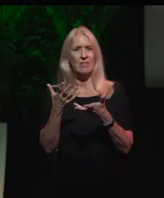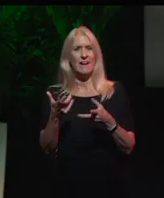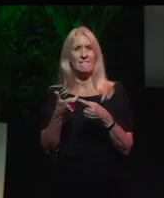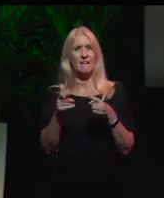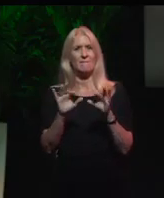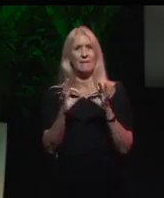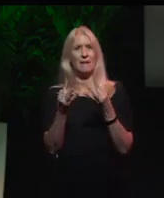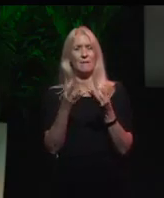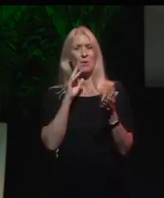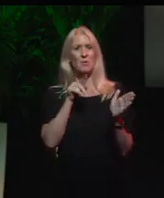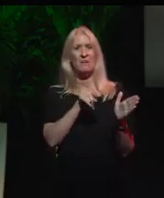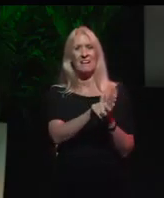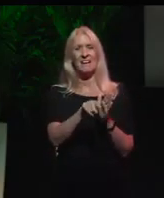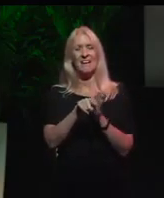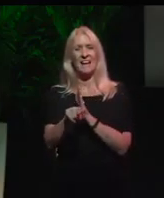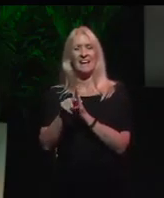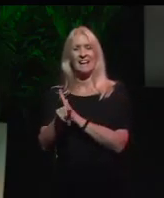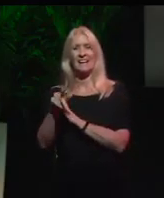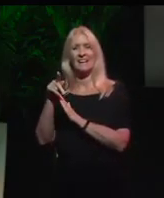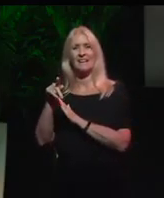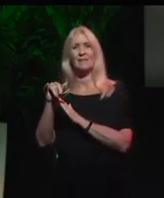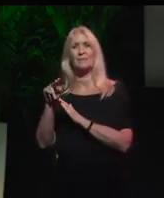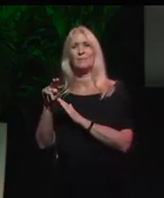relatives murdered by Pinochet's gangs.